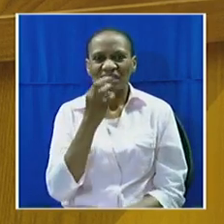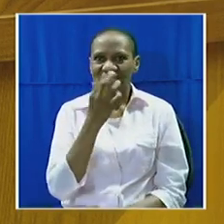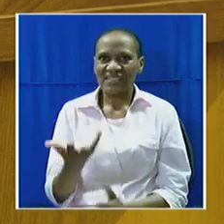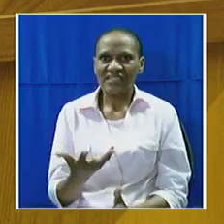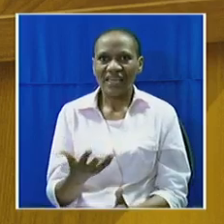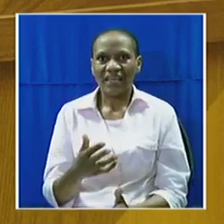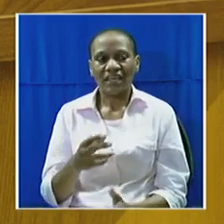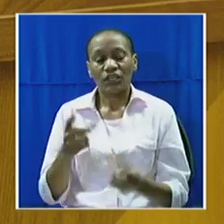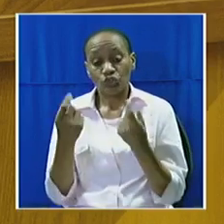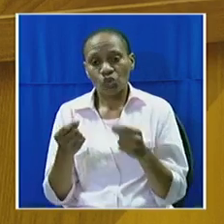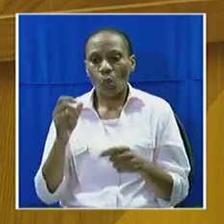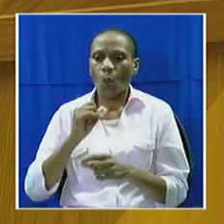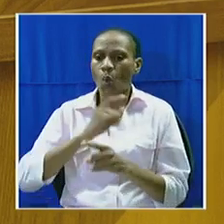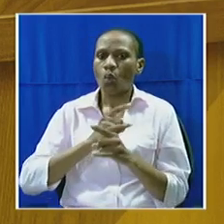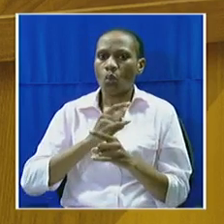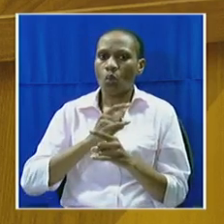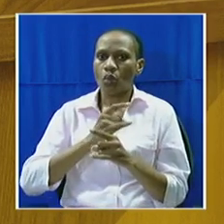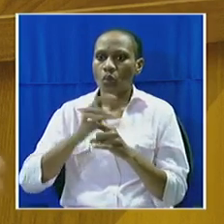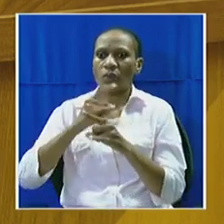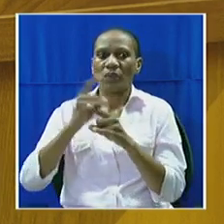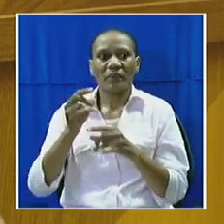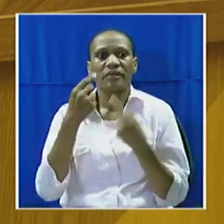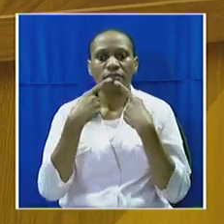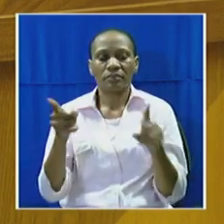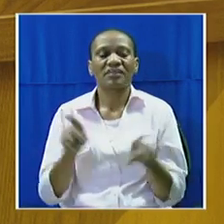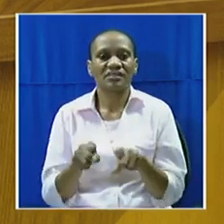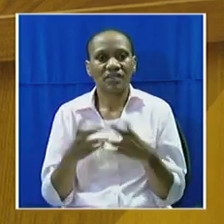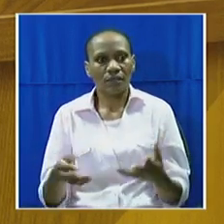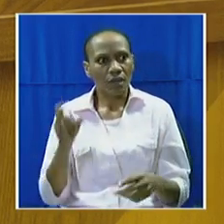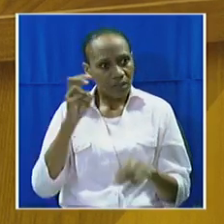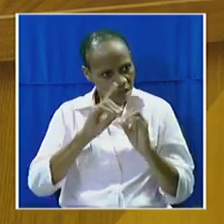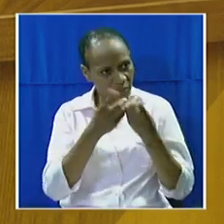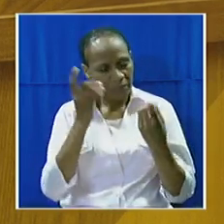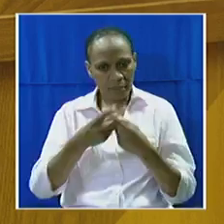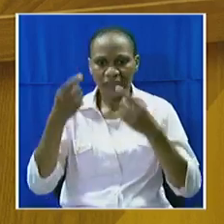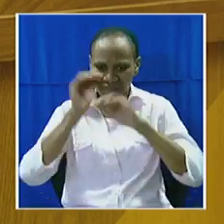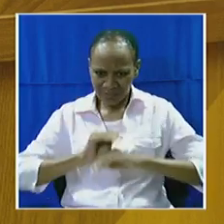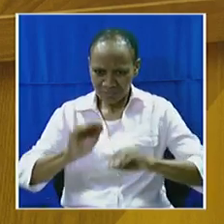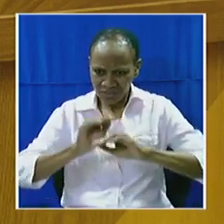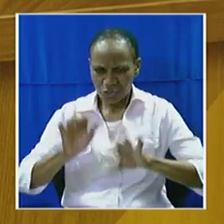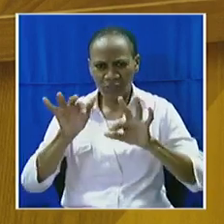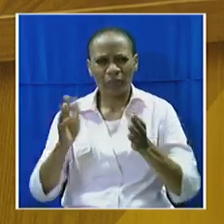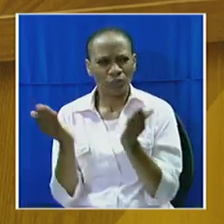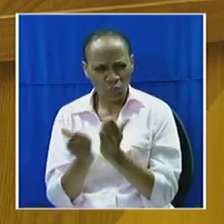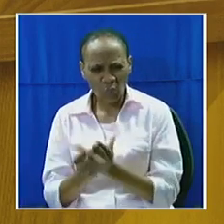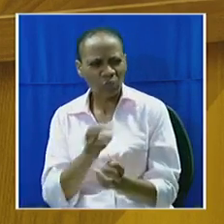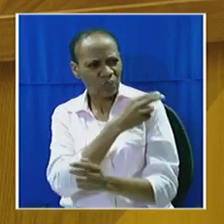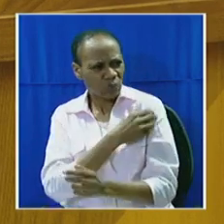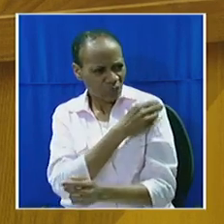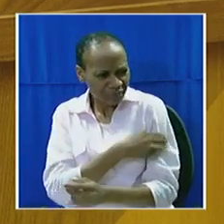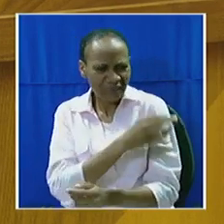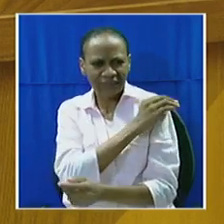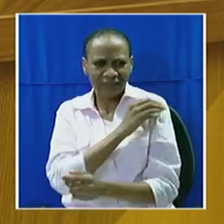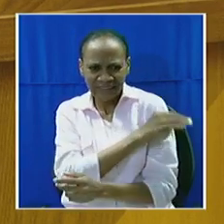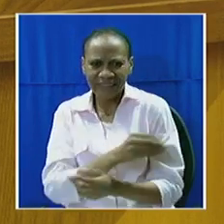other ministers have done. The department must institute an immediate mass media campaign, this on radios, in clinics, schools, television, and